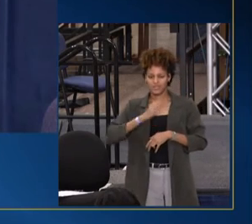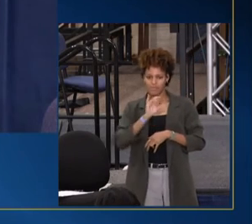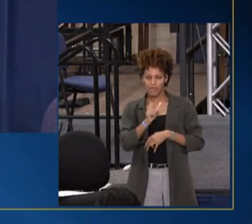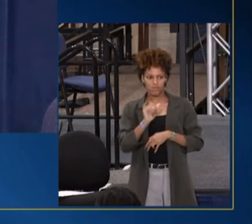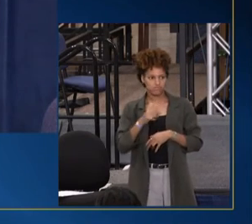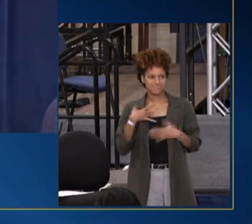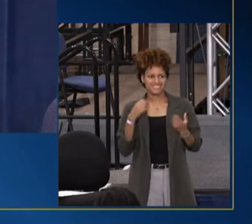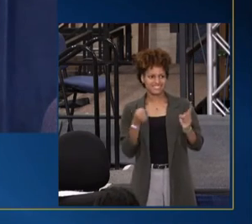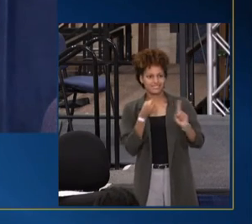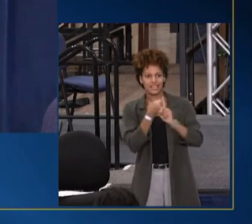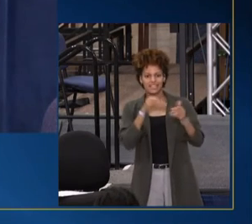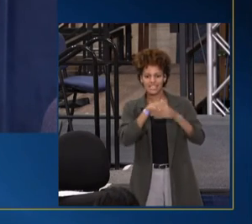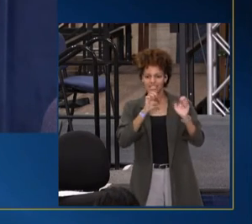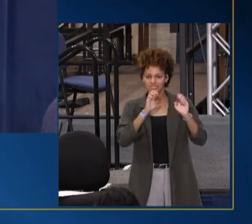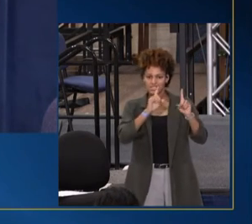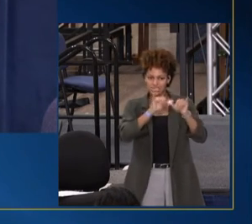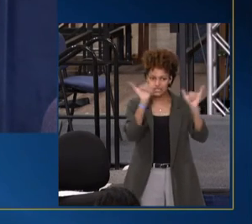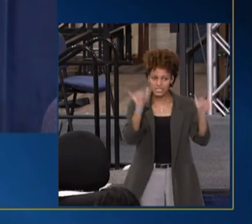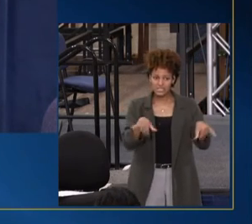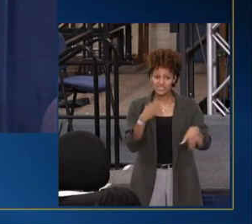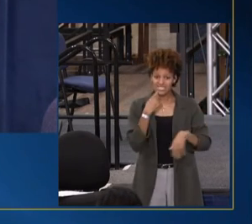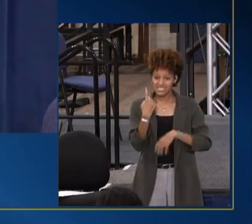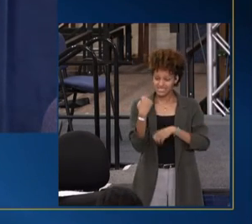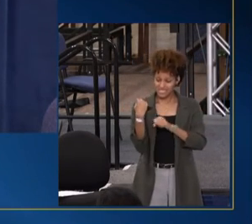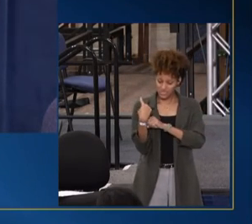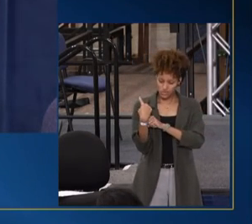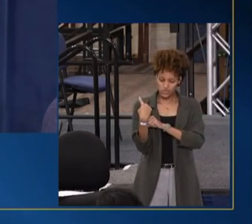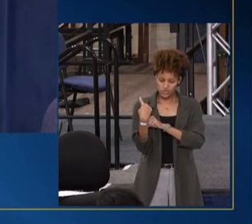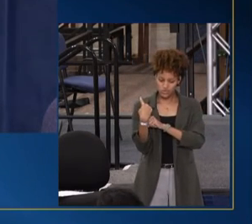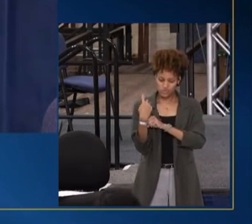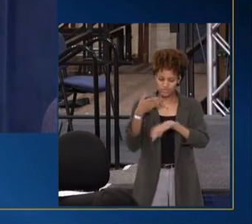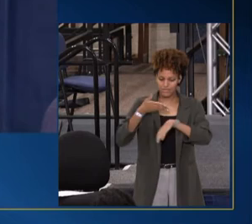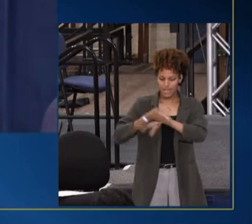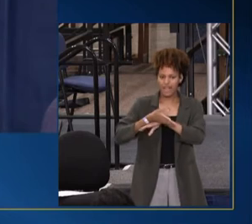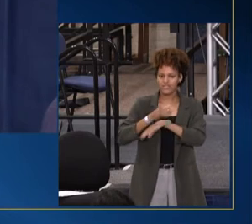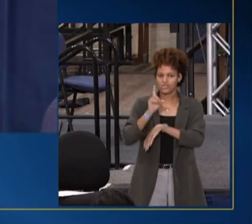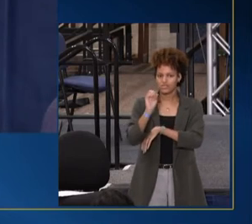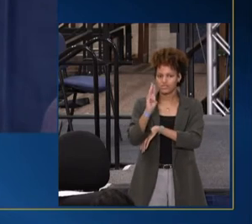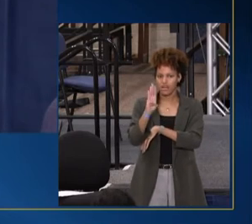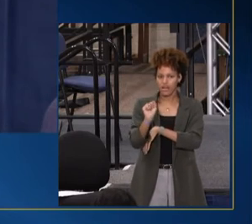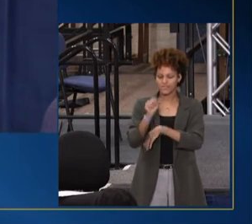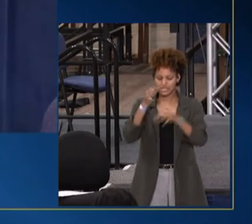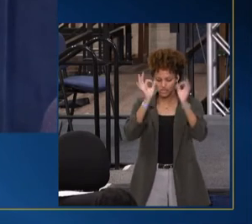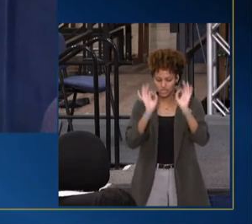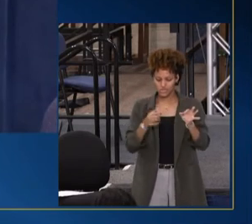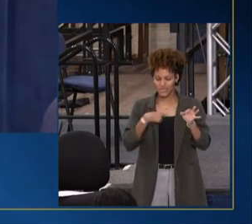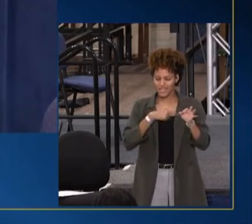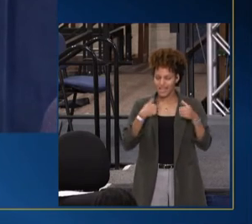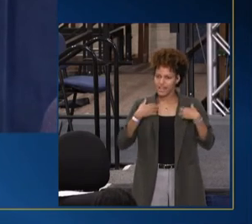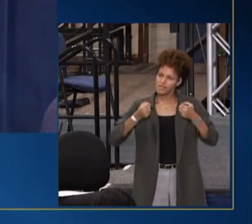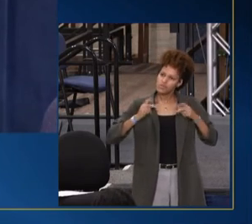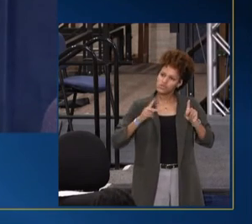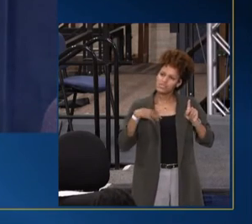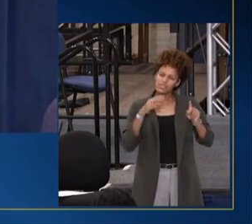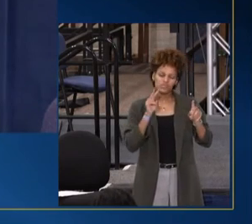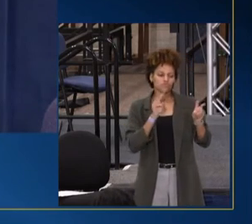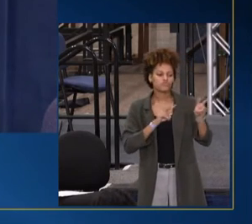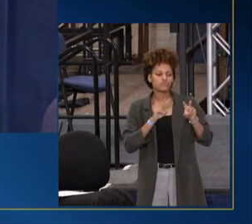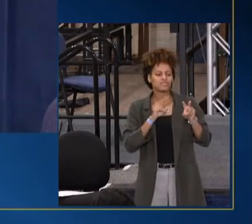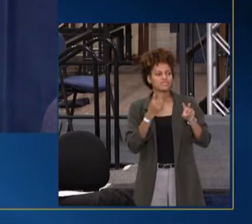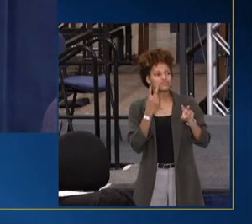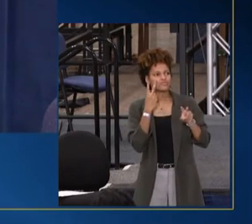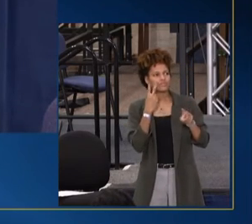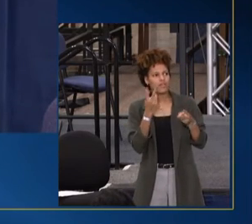right now because just last year, after the Dobbs decision, we had an opportunity to see that over 50